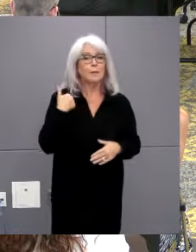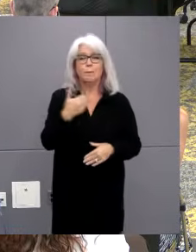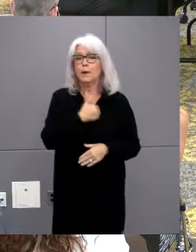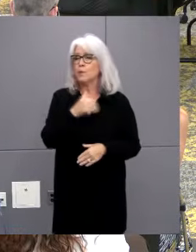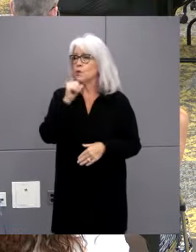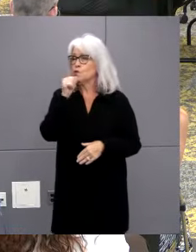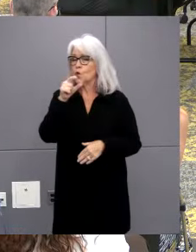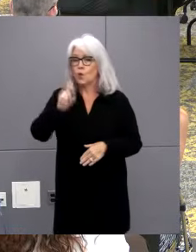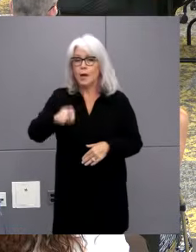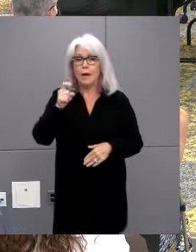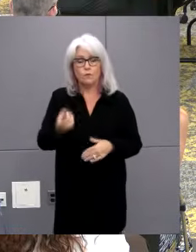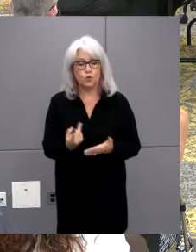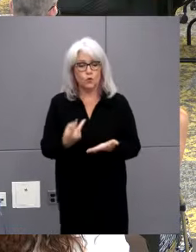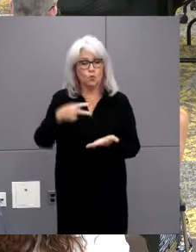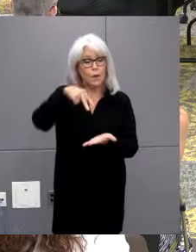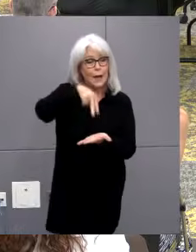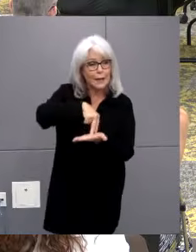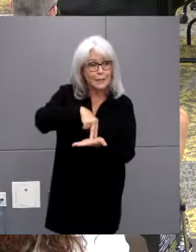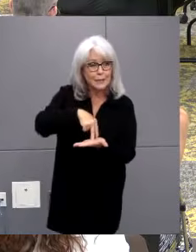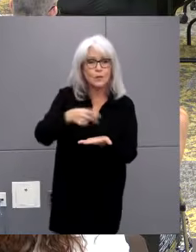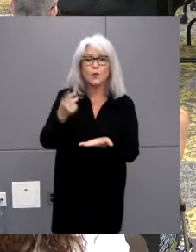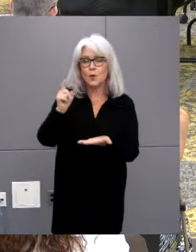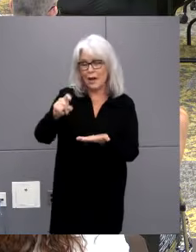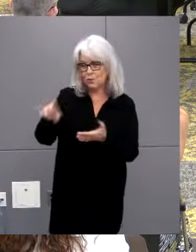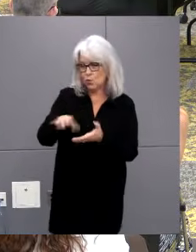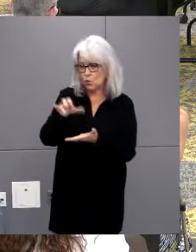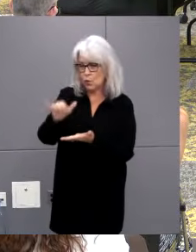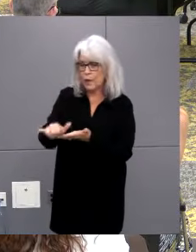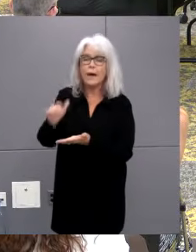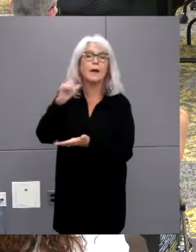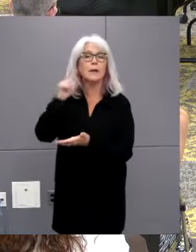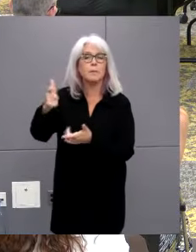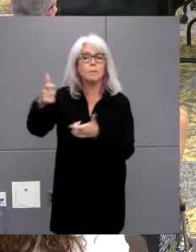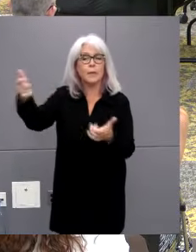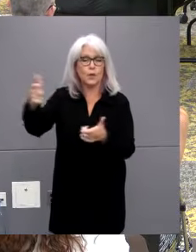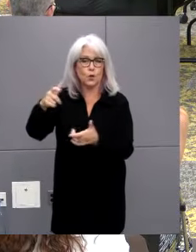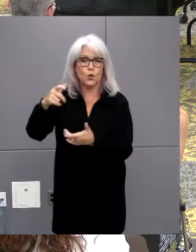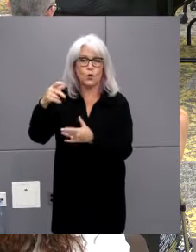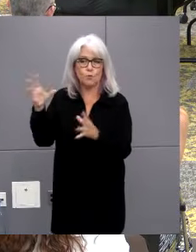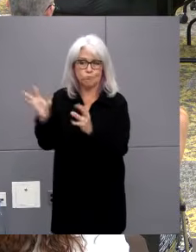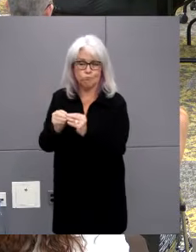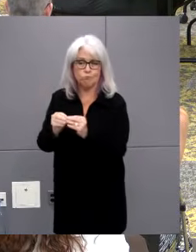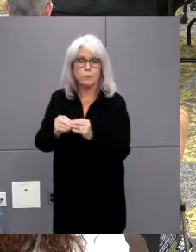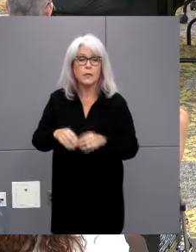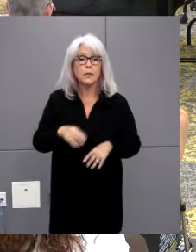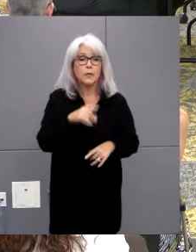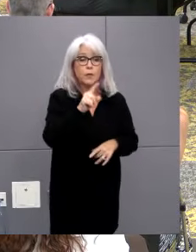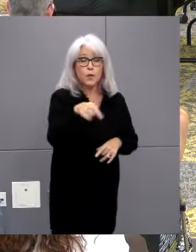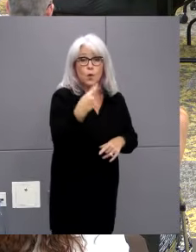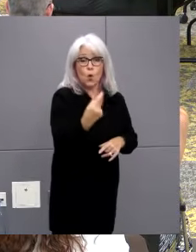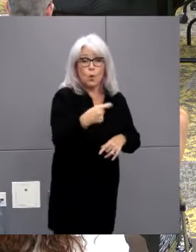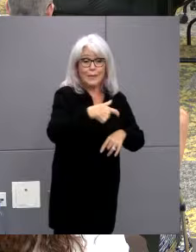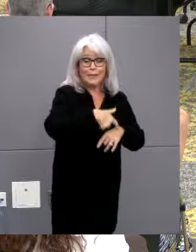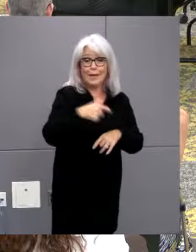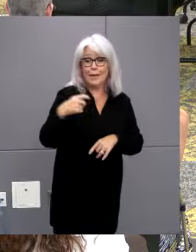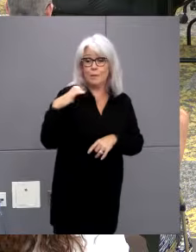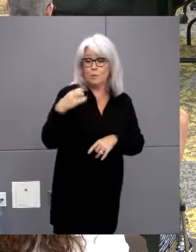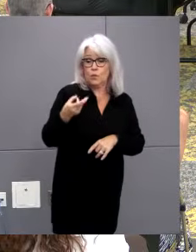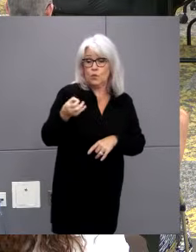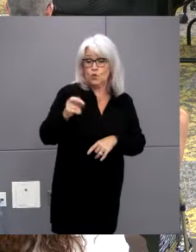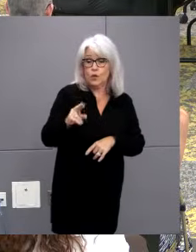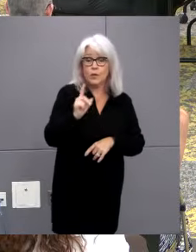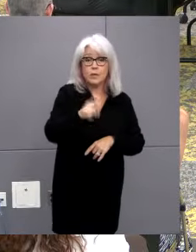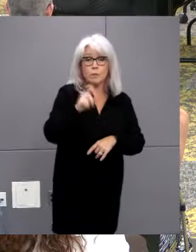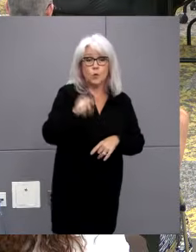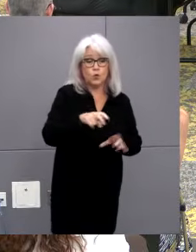to get the attention of the chair. You do have to do that in larger assemblies. The only time that the chair is supposed to leave the chair